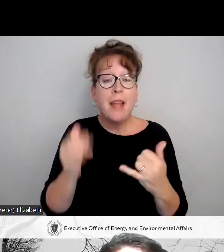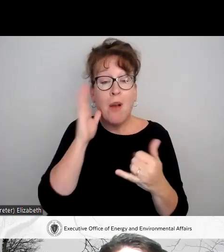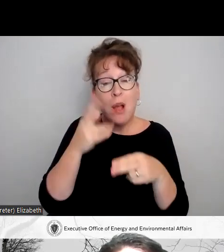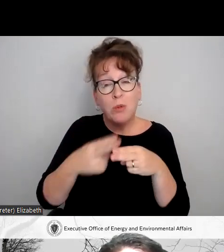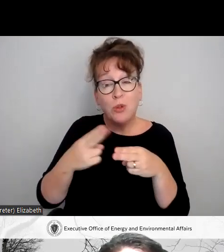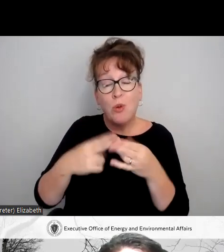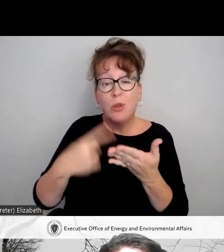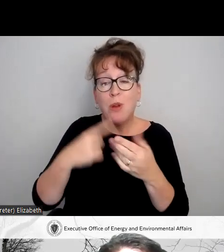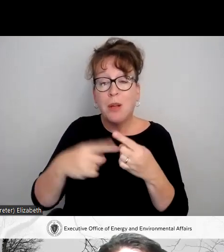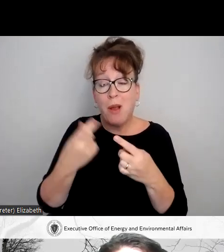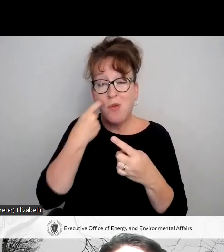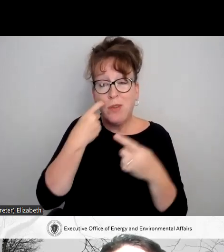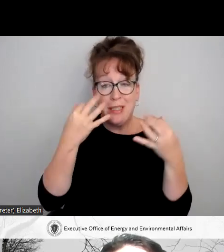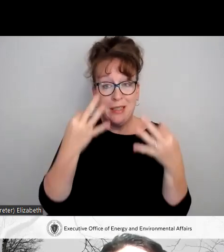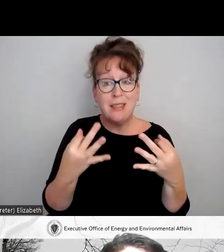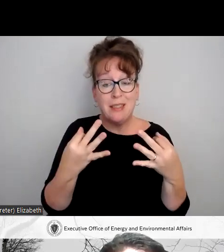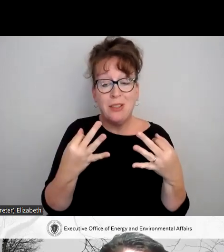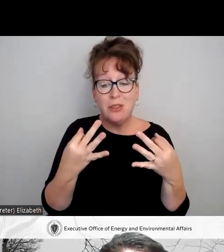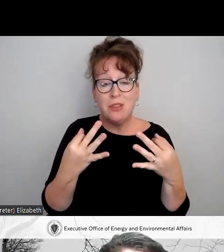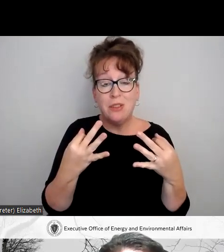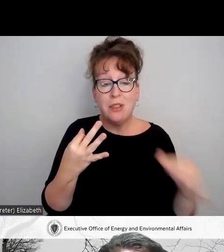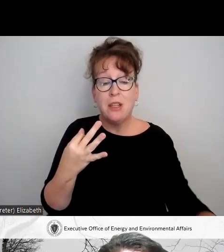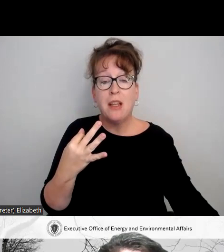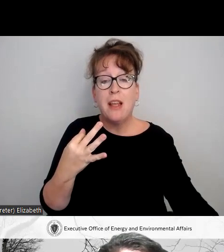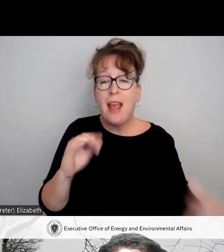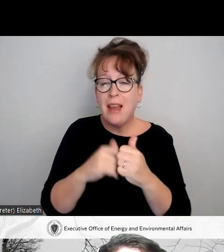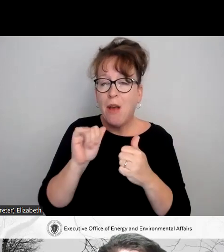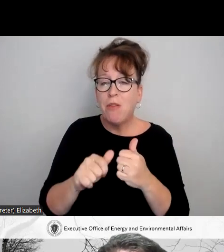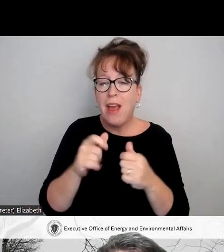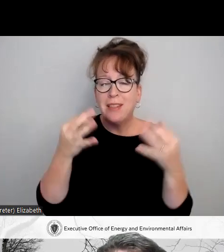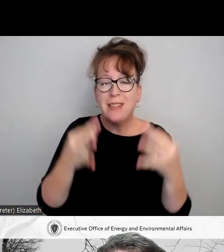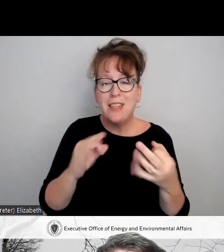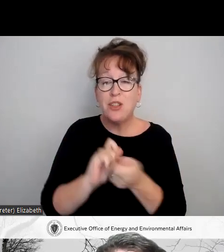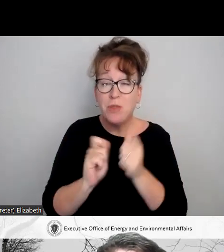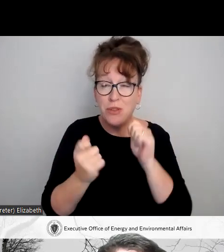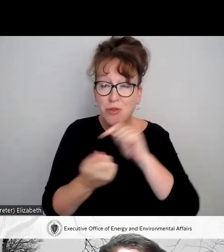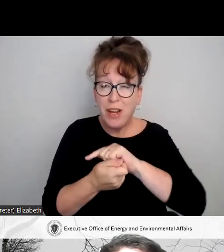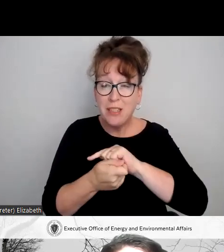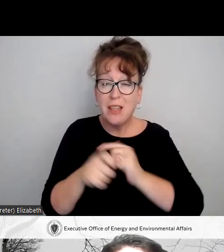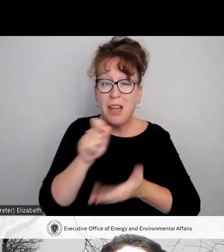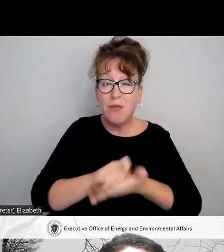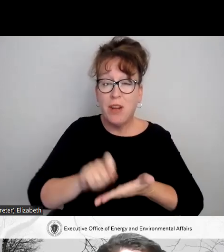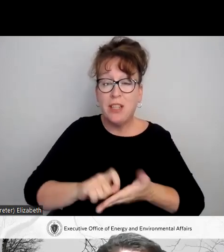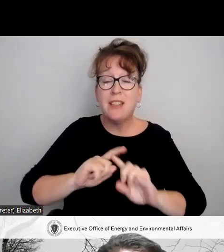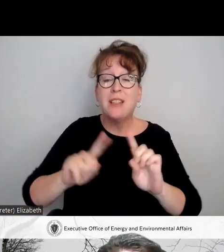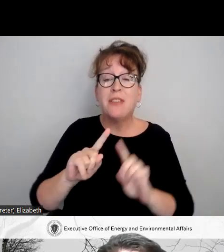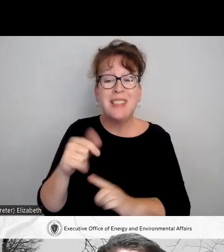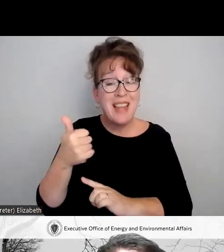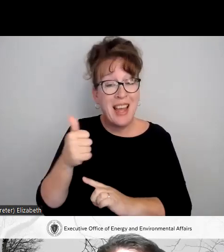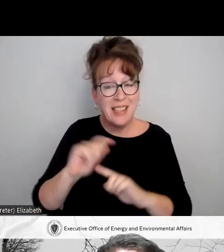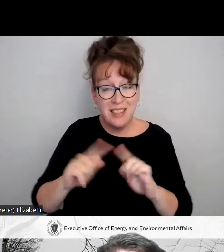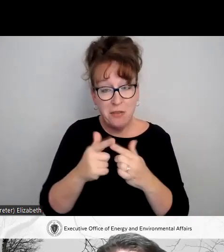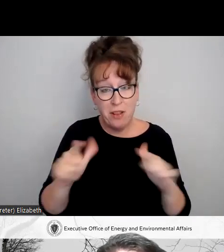about a decision we just issued, and we translated that into 10 different languages. So we're committed to